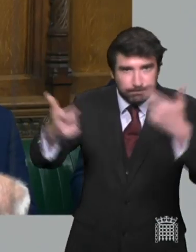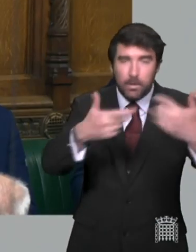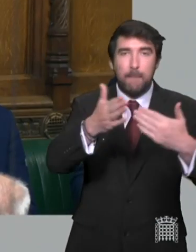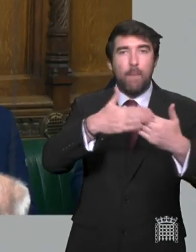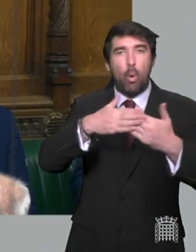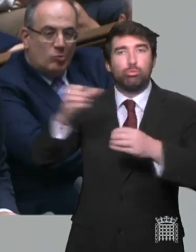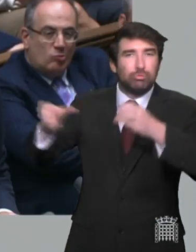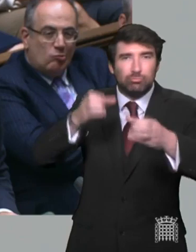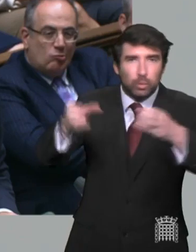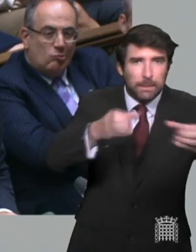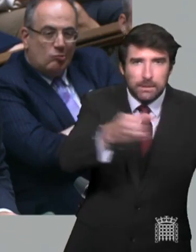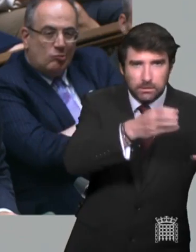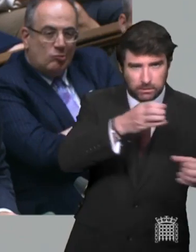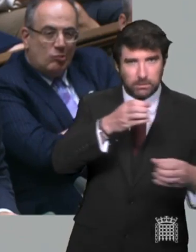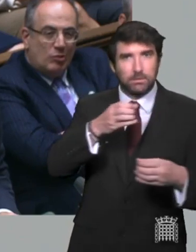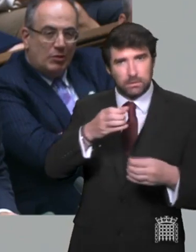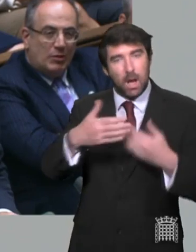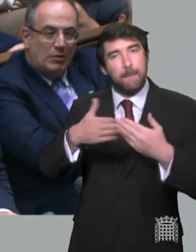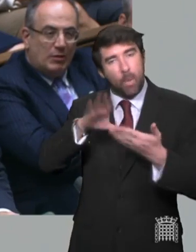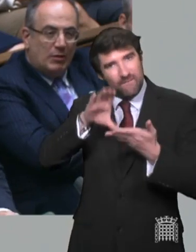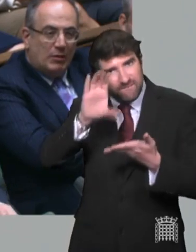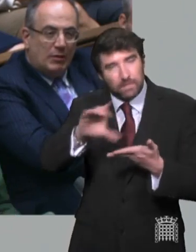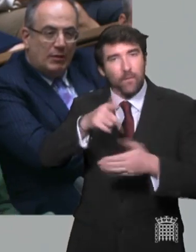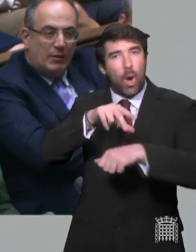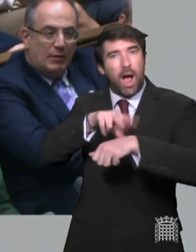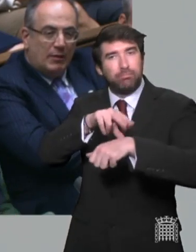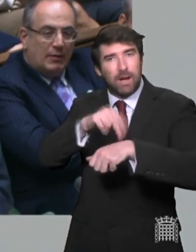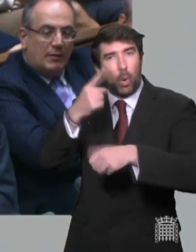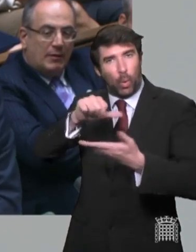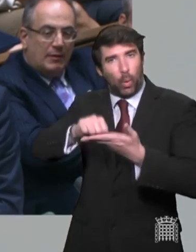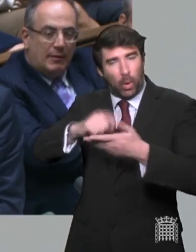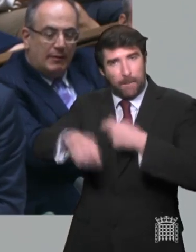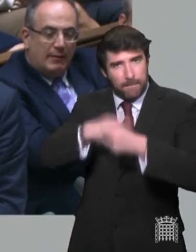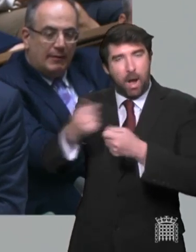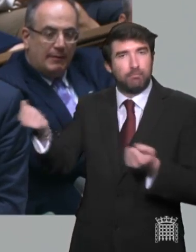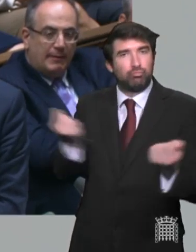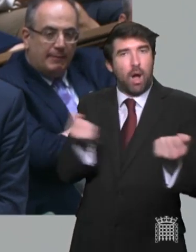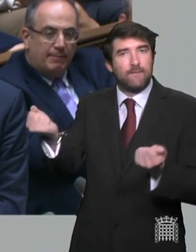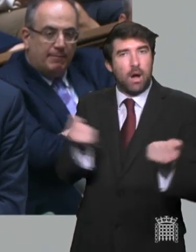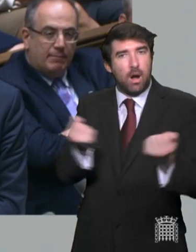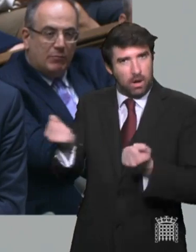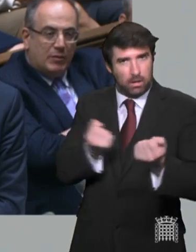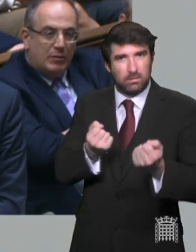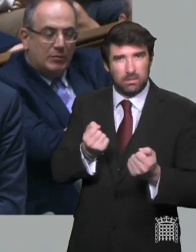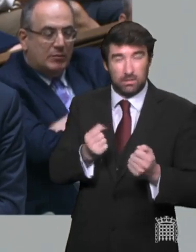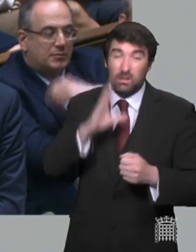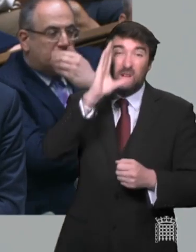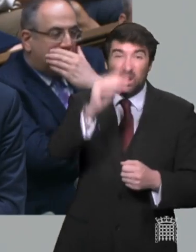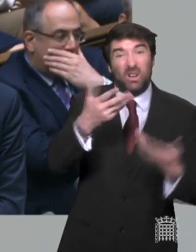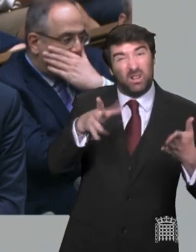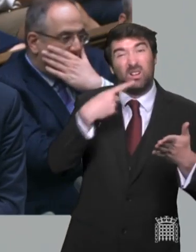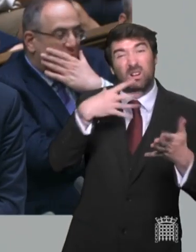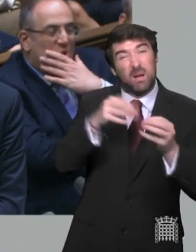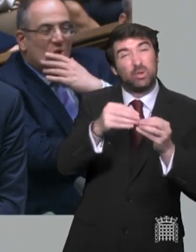vocational test capacity, funding apprenticeships for people training as a lorry driver. As the House heard earlier on, this is an issue.